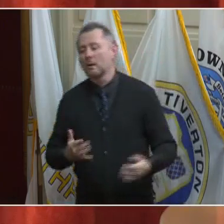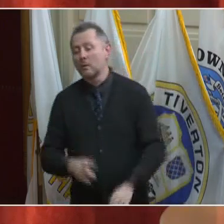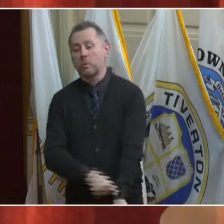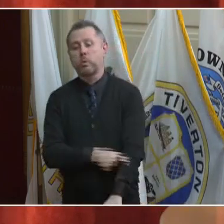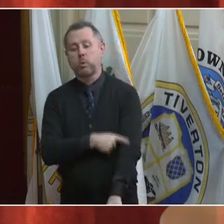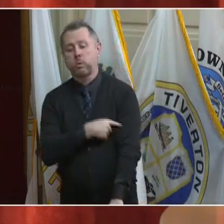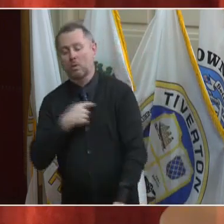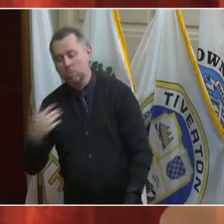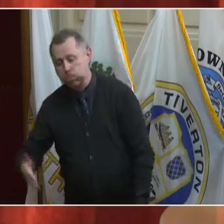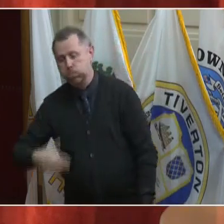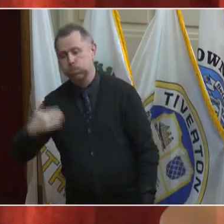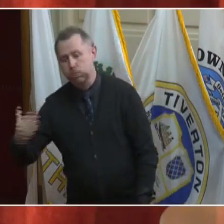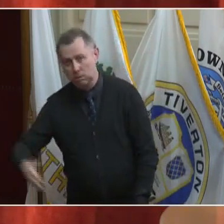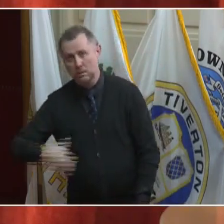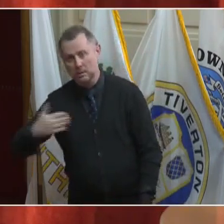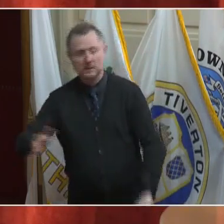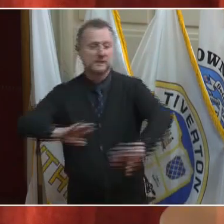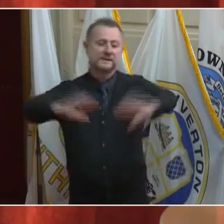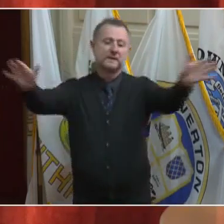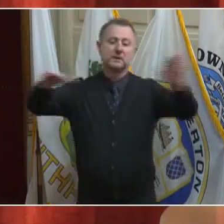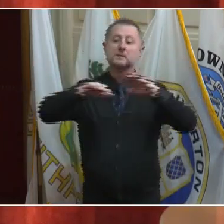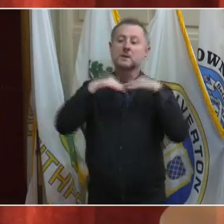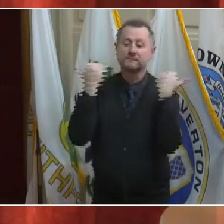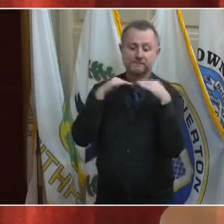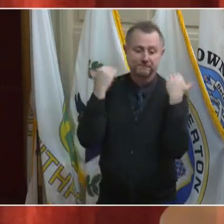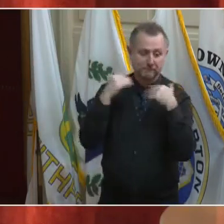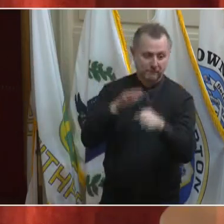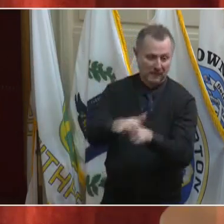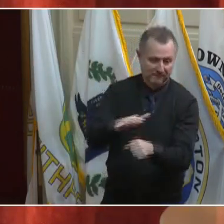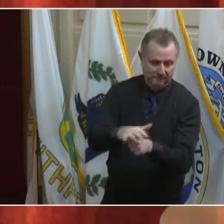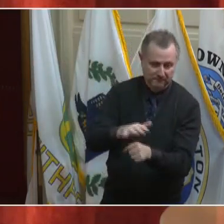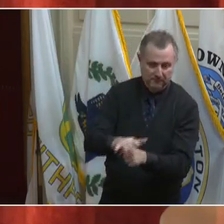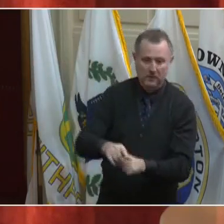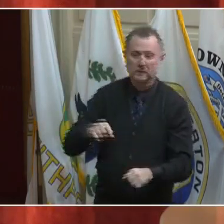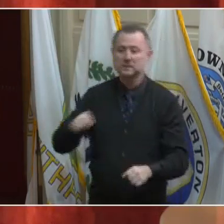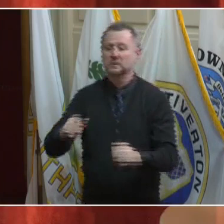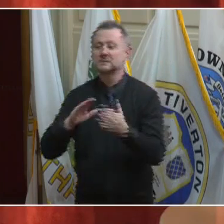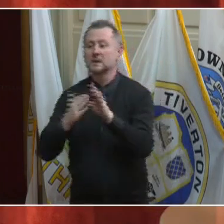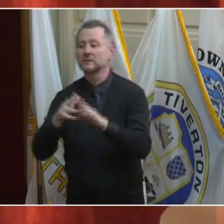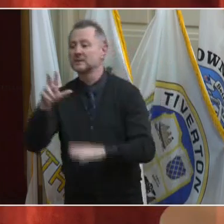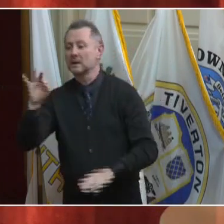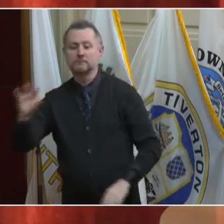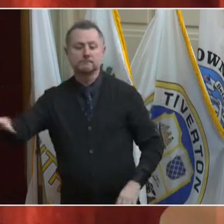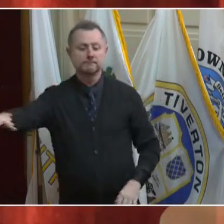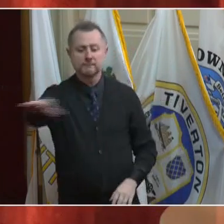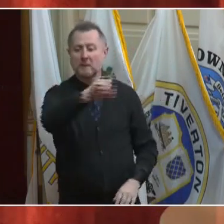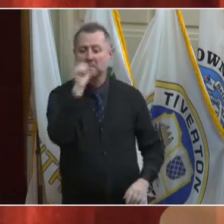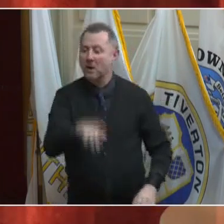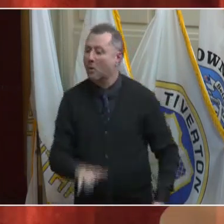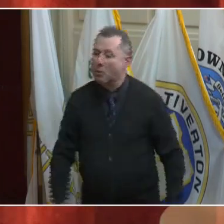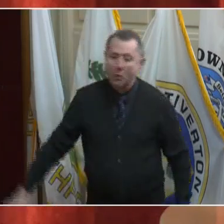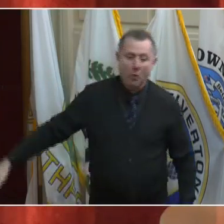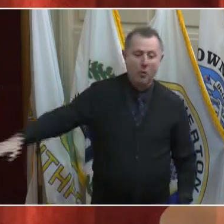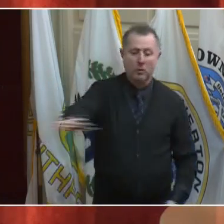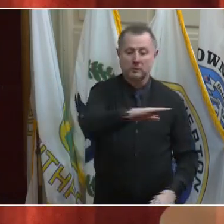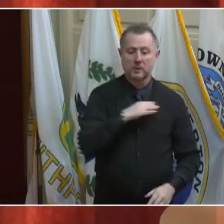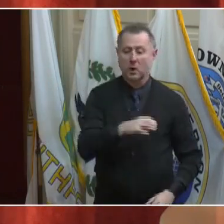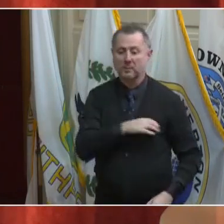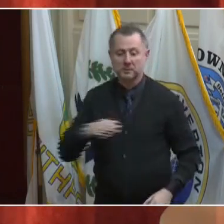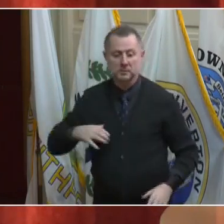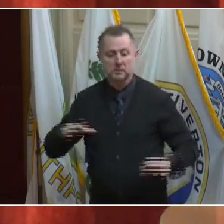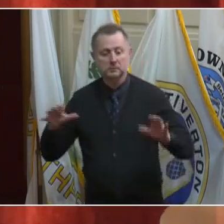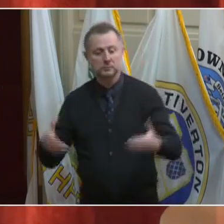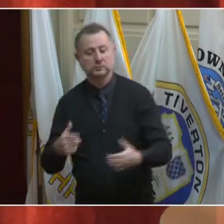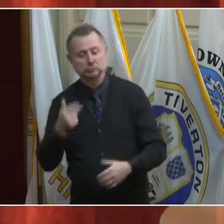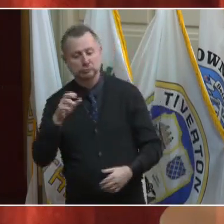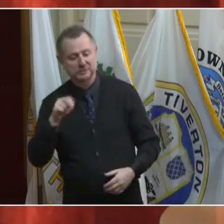The education movement must happen in all 39 cities and towns. And the Commissioner Infante Green is ready to work